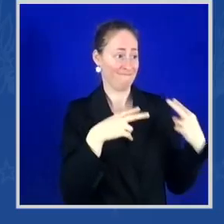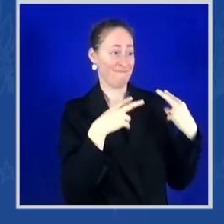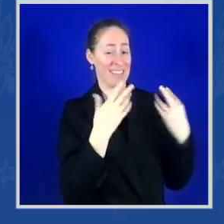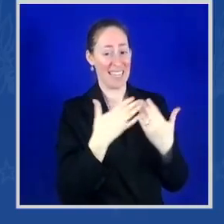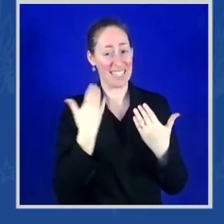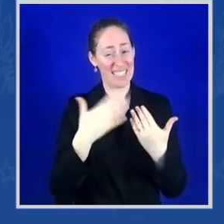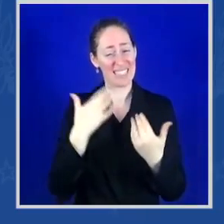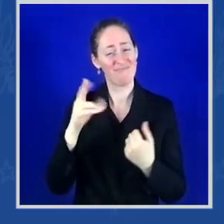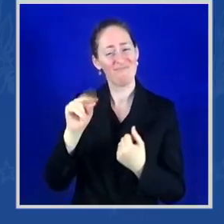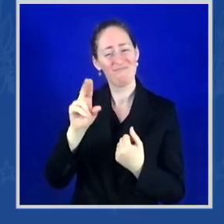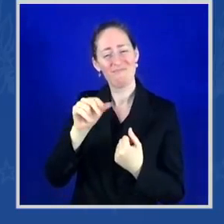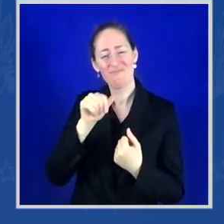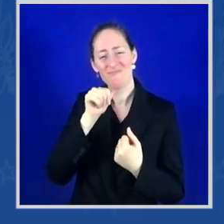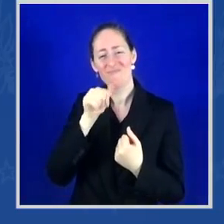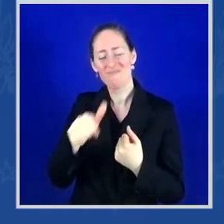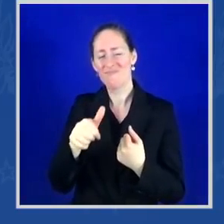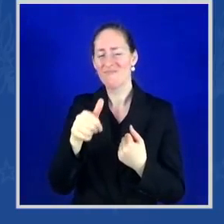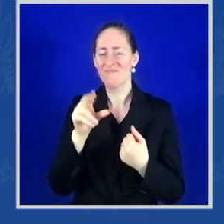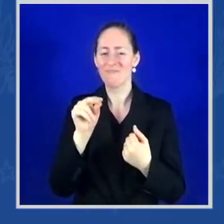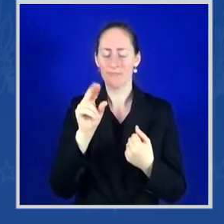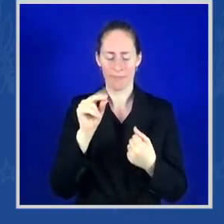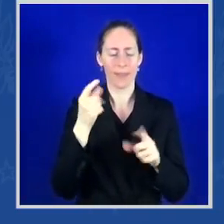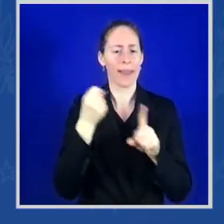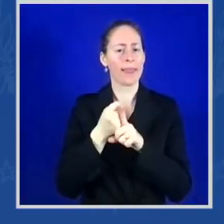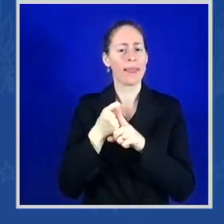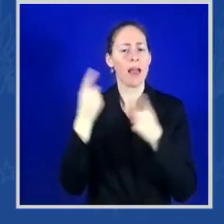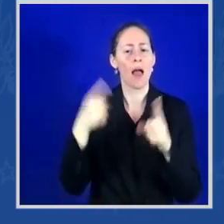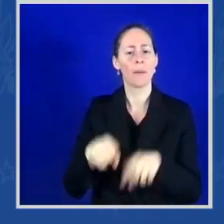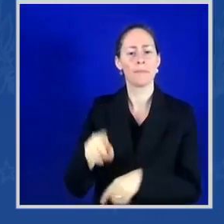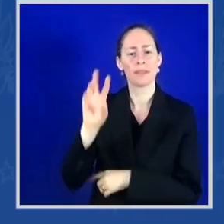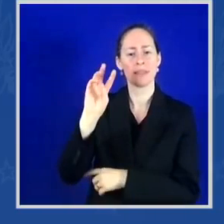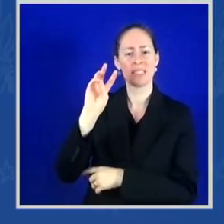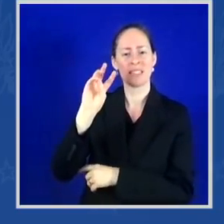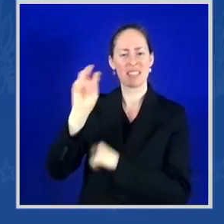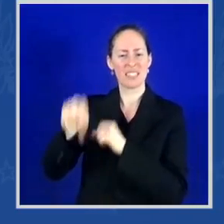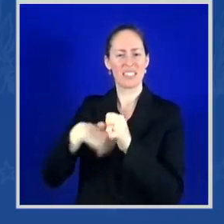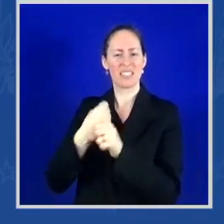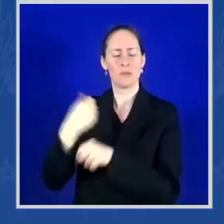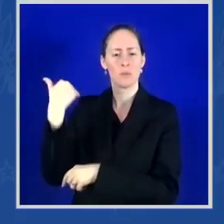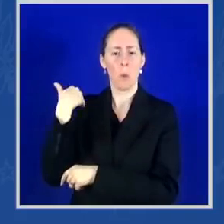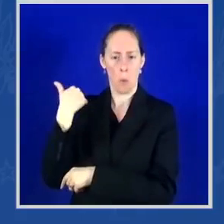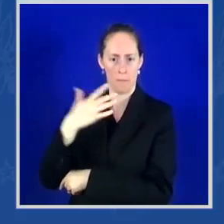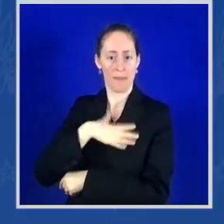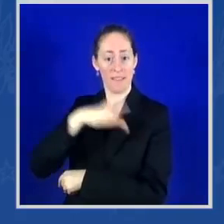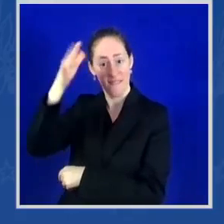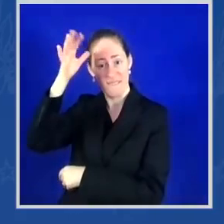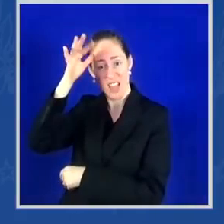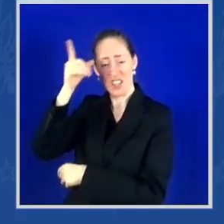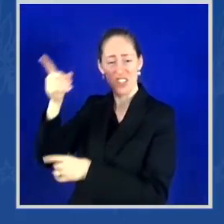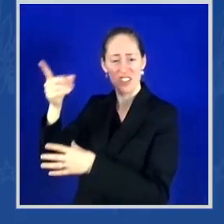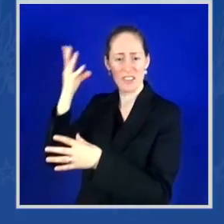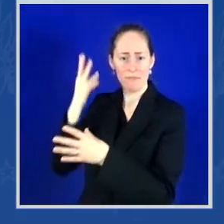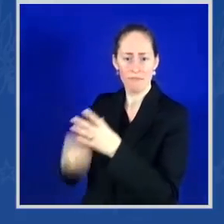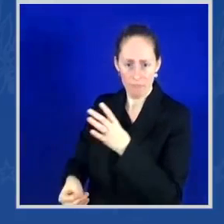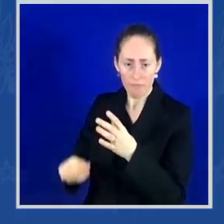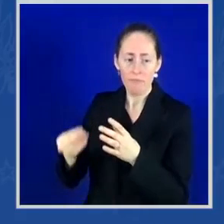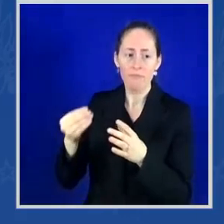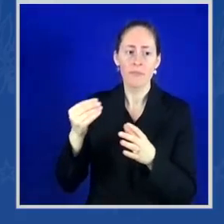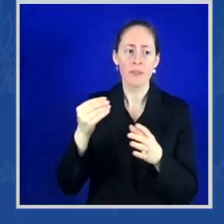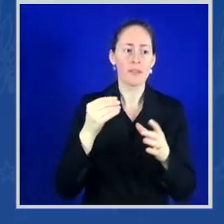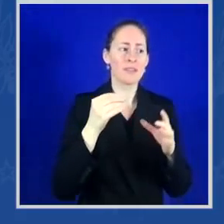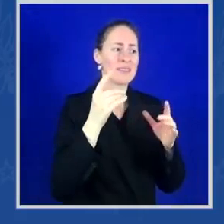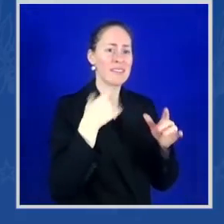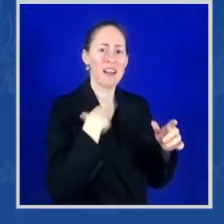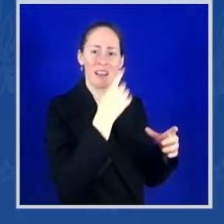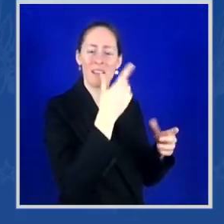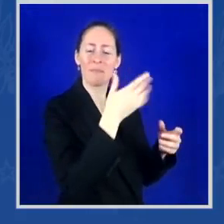lost his dad and I lost my son. It's the first year of his passing back in 2016. General Vavalo did a great